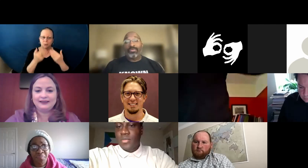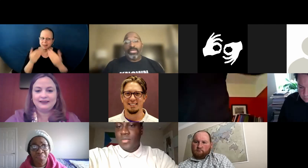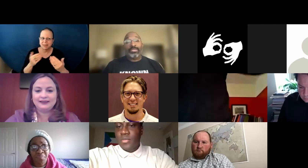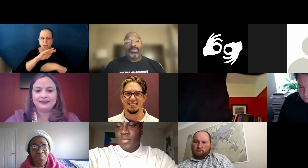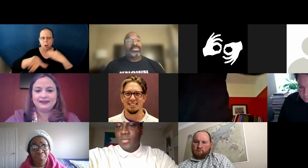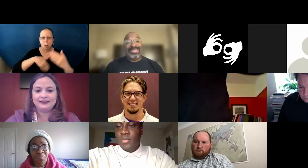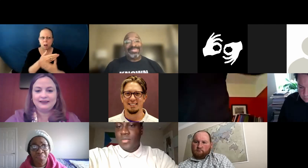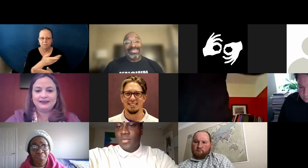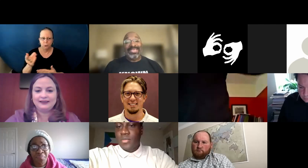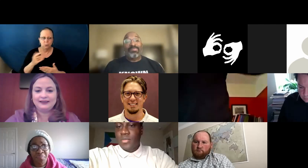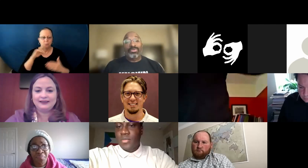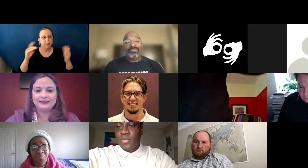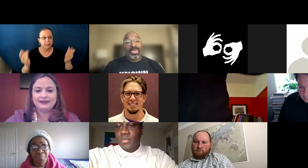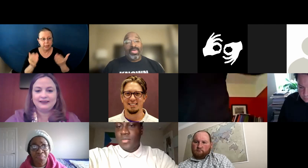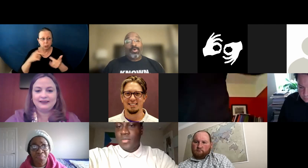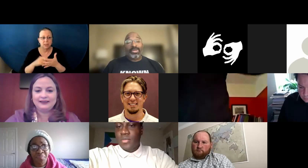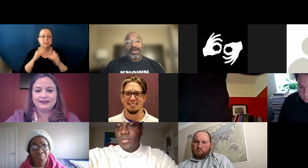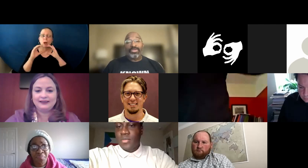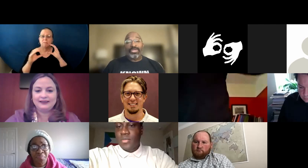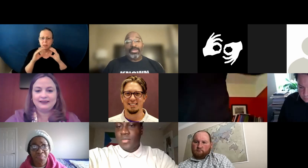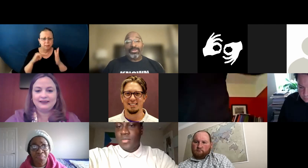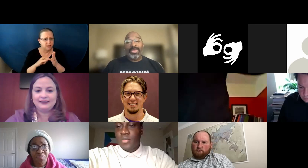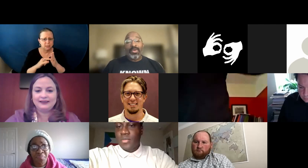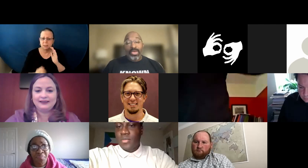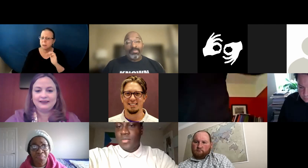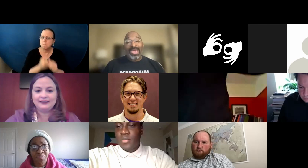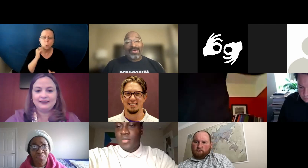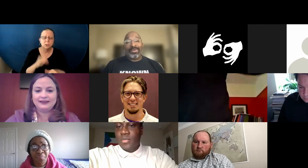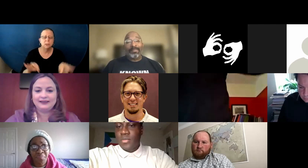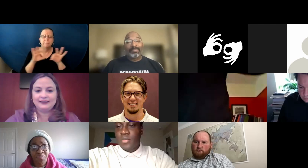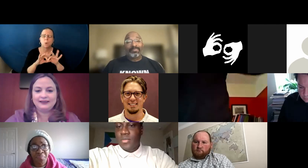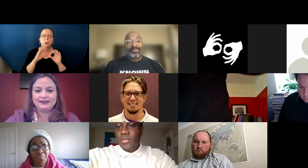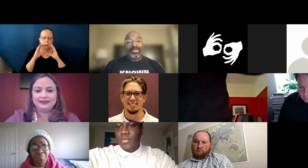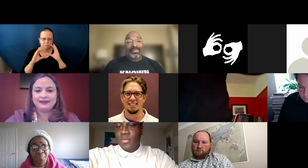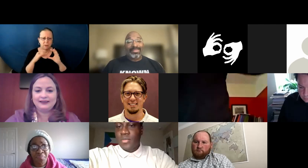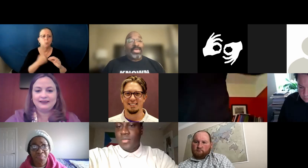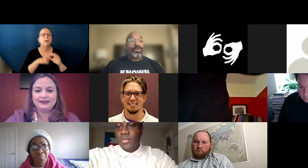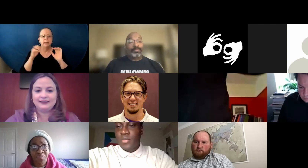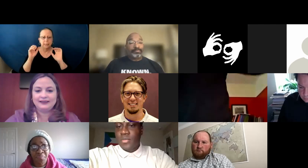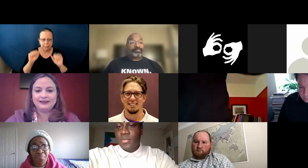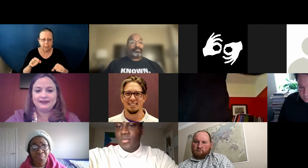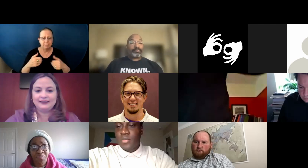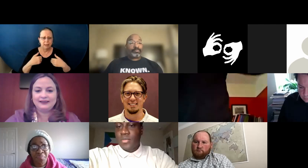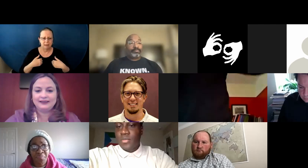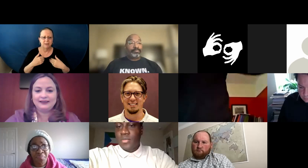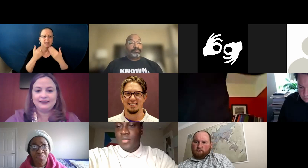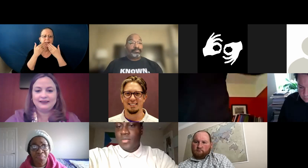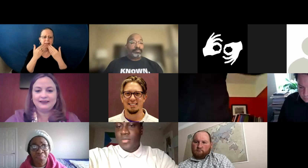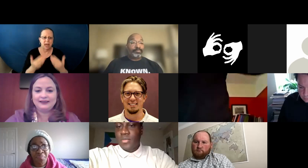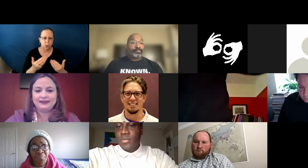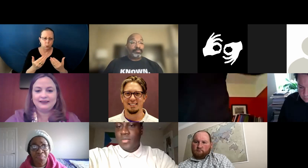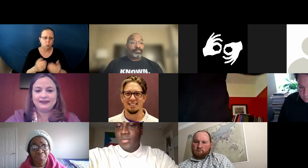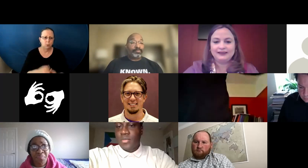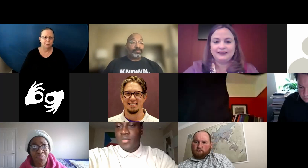this conversation, because this is the most important conversation we could be having. Thank you.